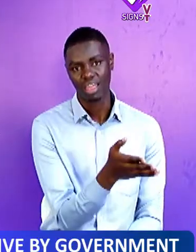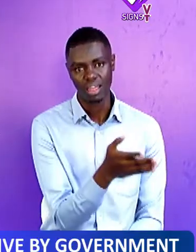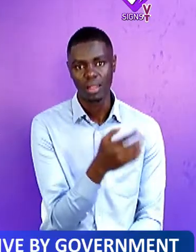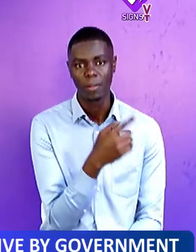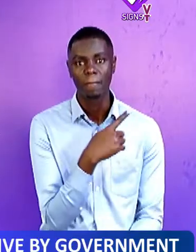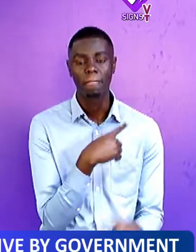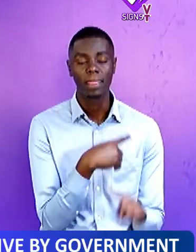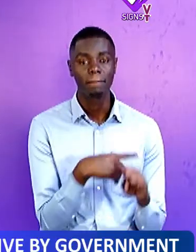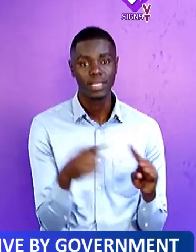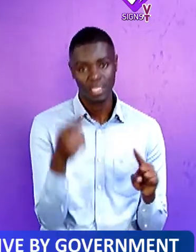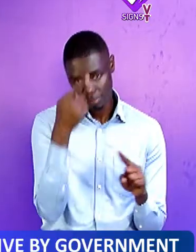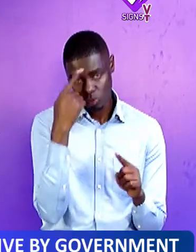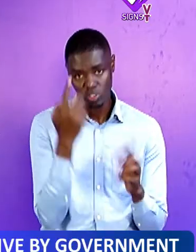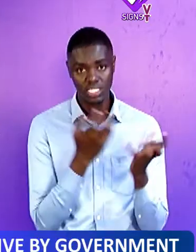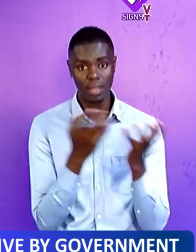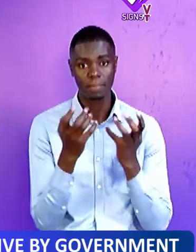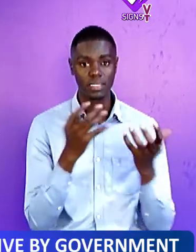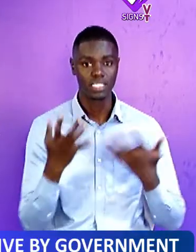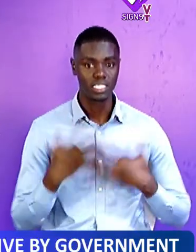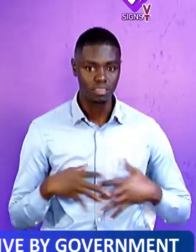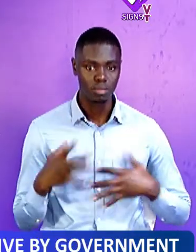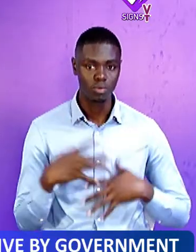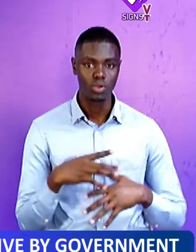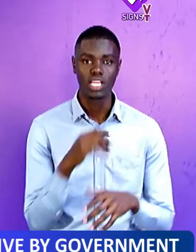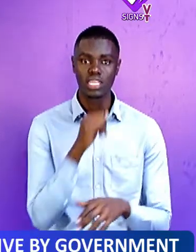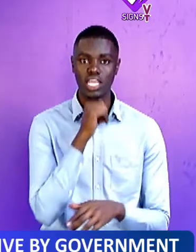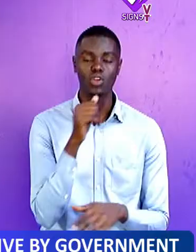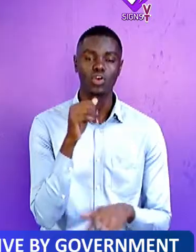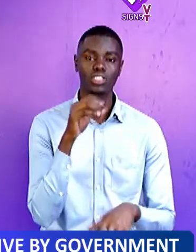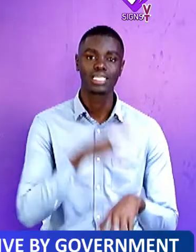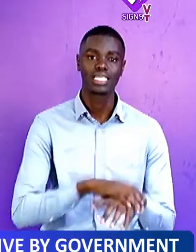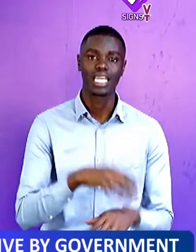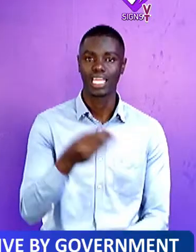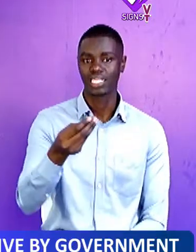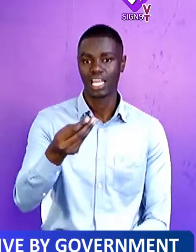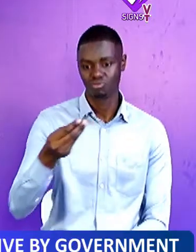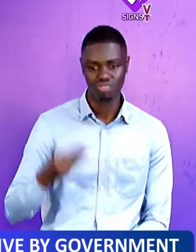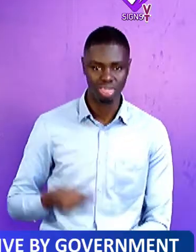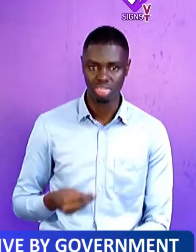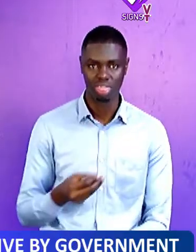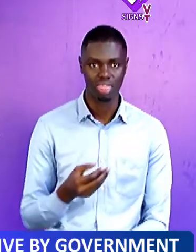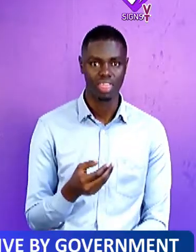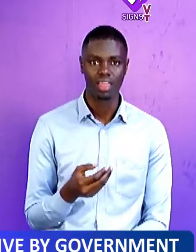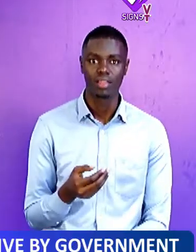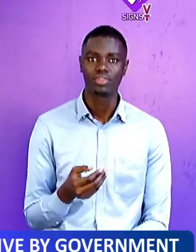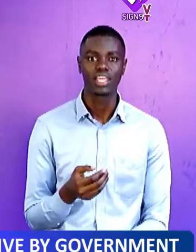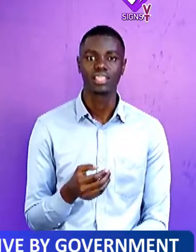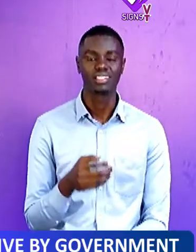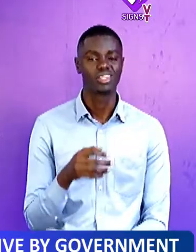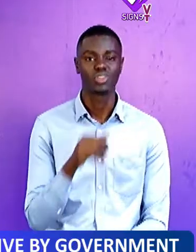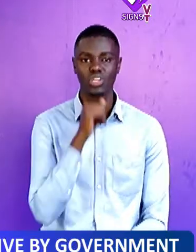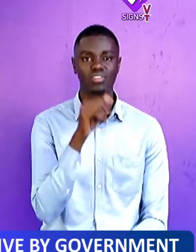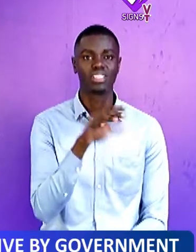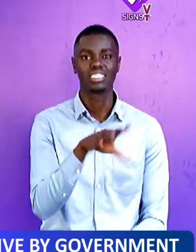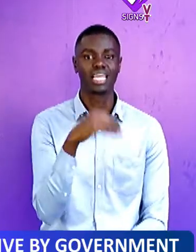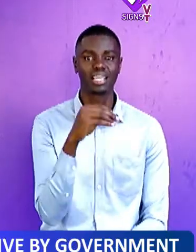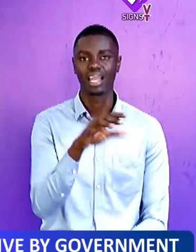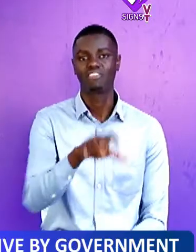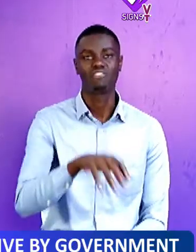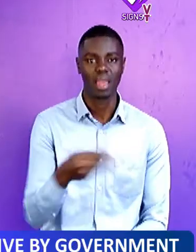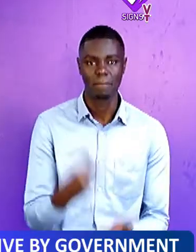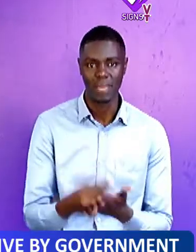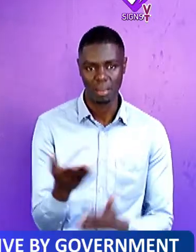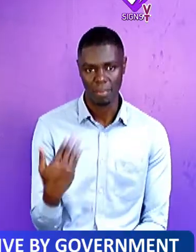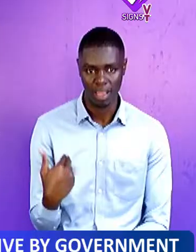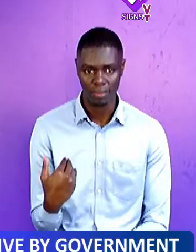still, because of their business people, they don't get handouts, because how can a CEO go for a handout really? They won't even take, isn't it? Then you go home